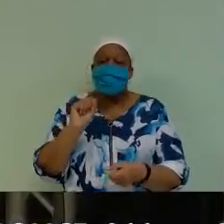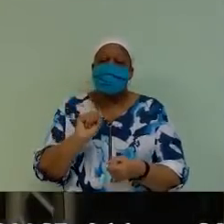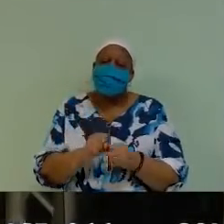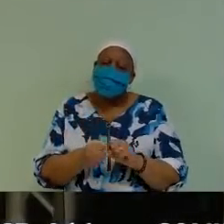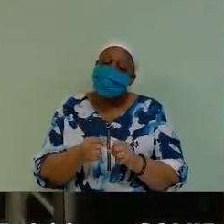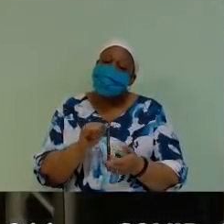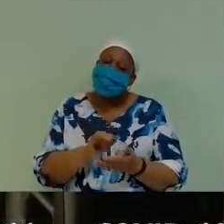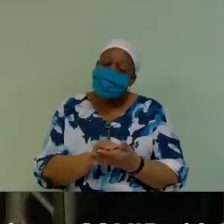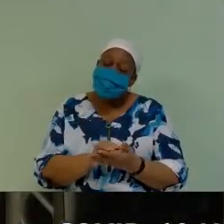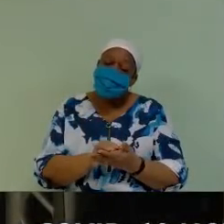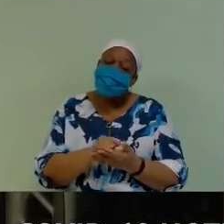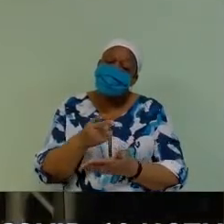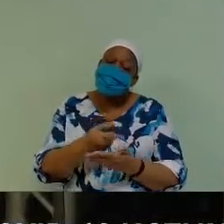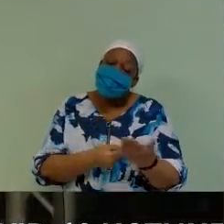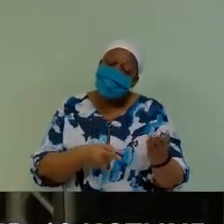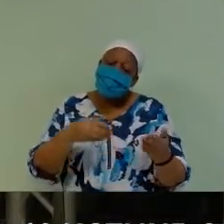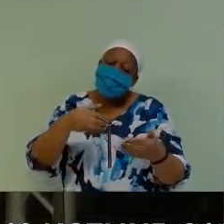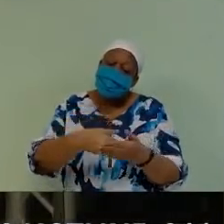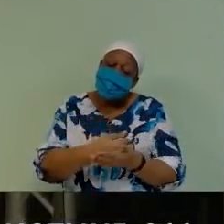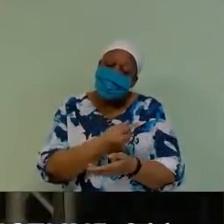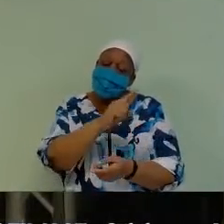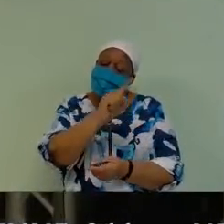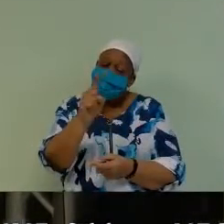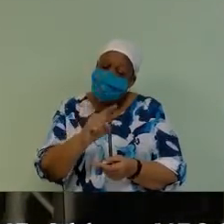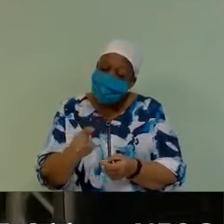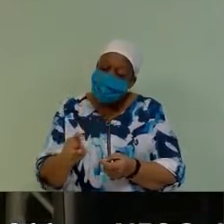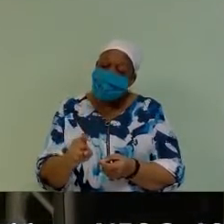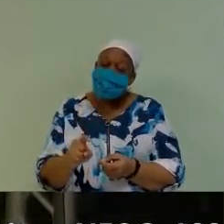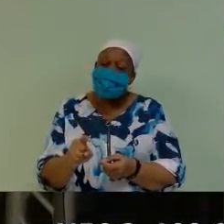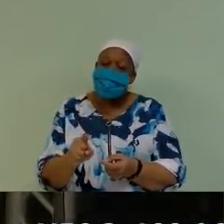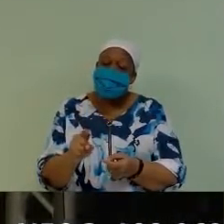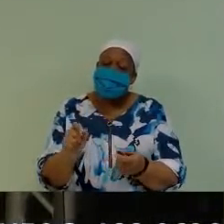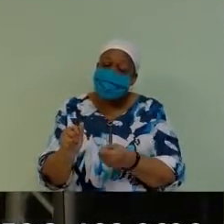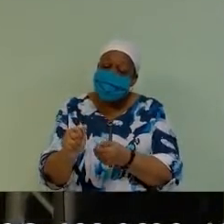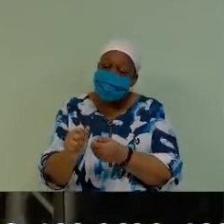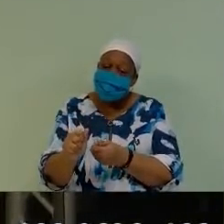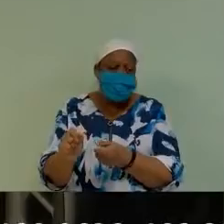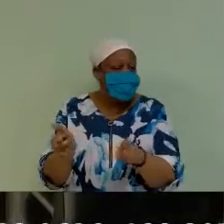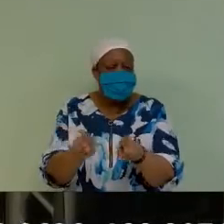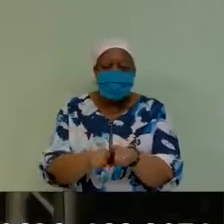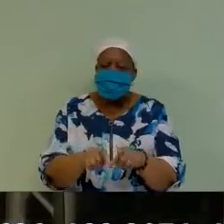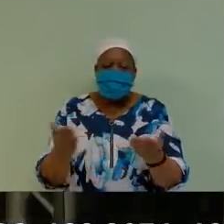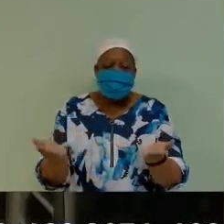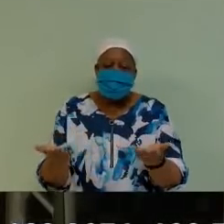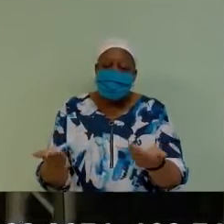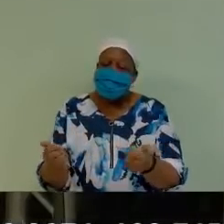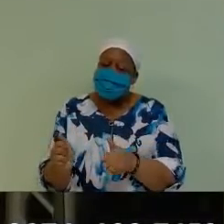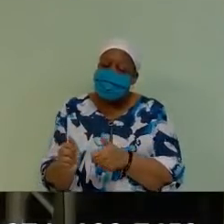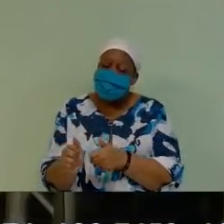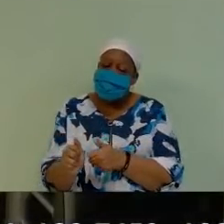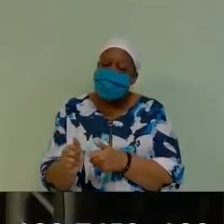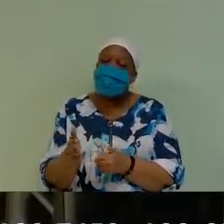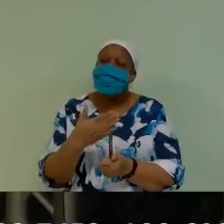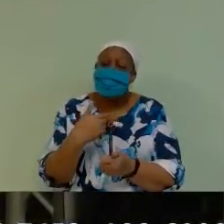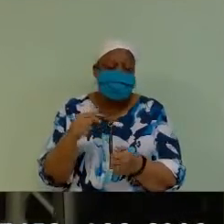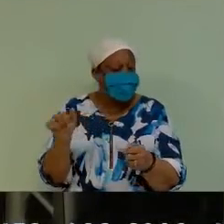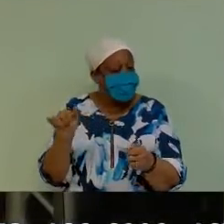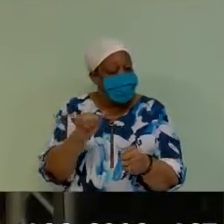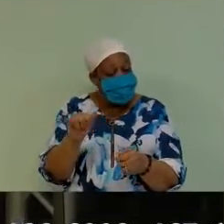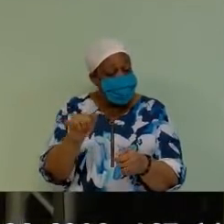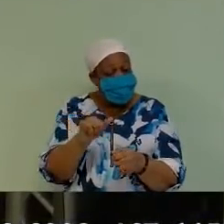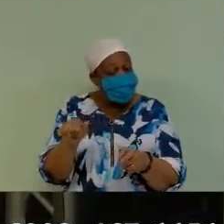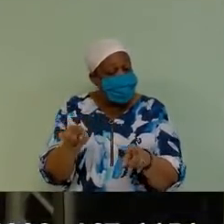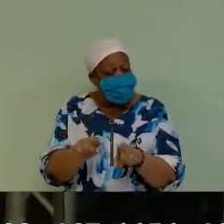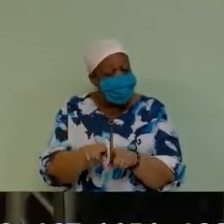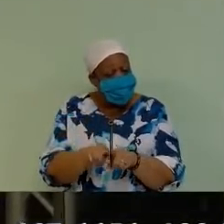model that New Zealand followed is basically the same model that we followed here. And we saw successes similar or even